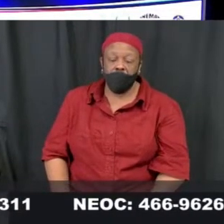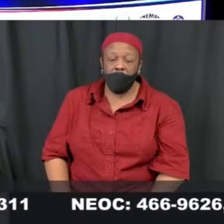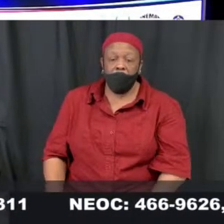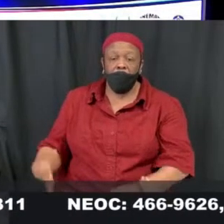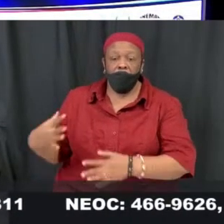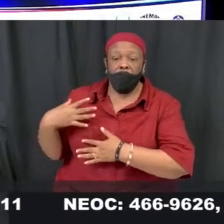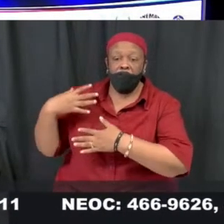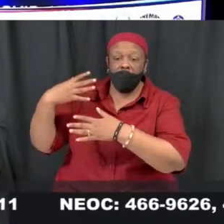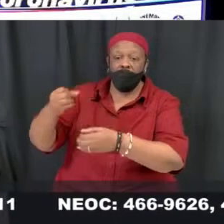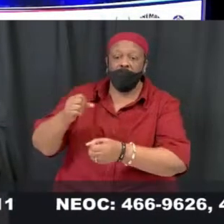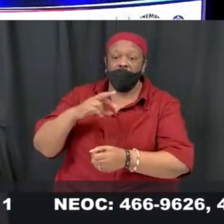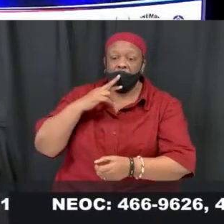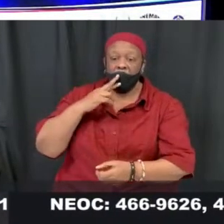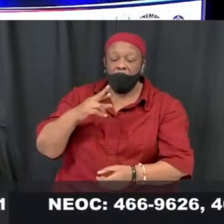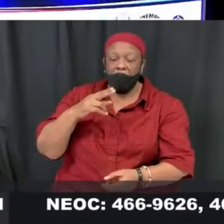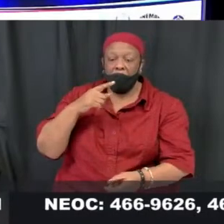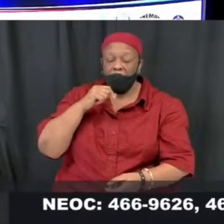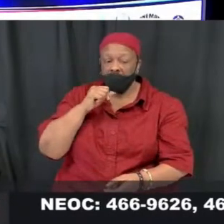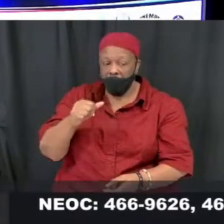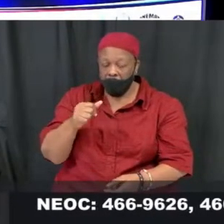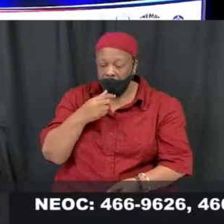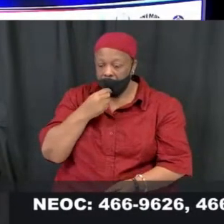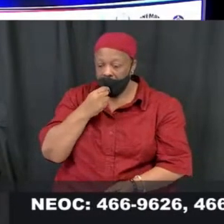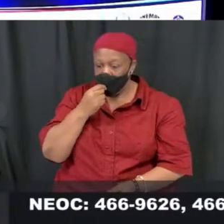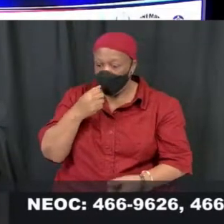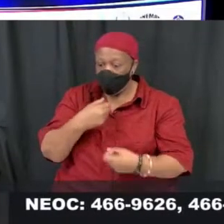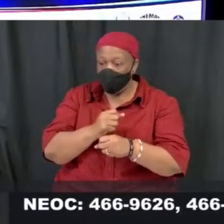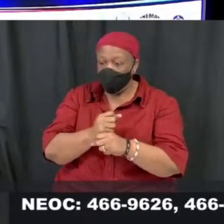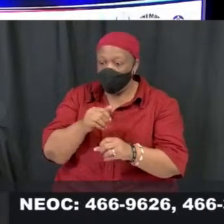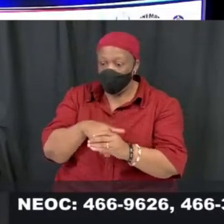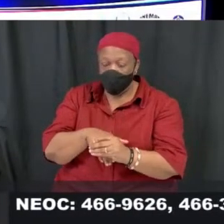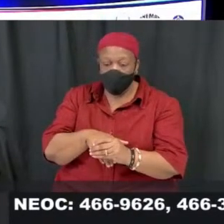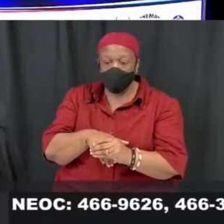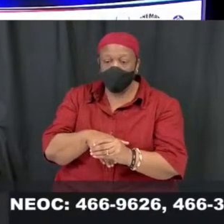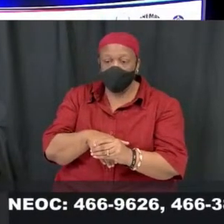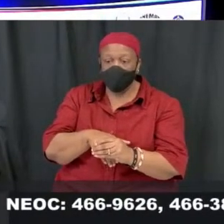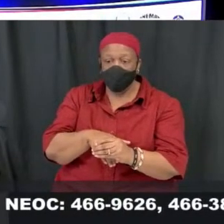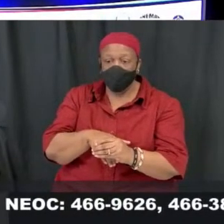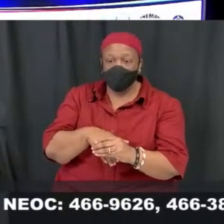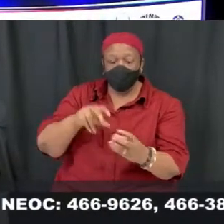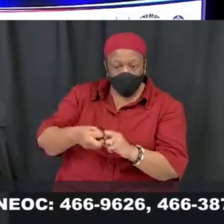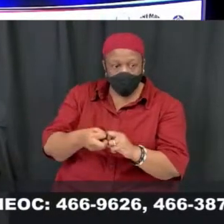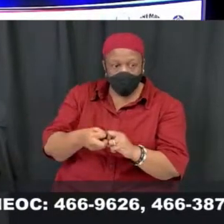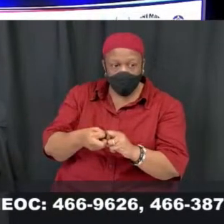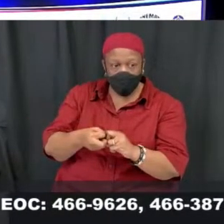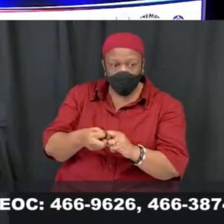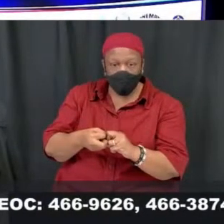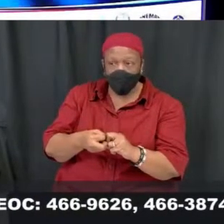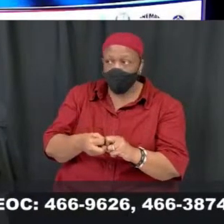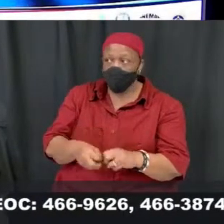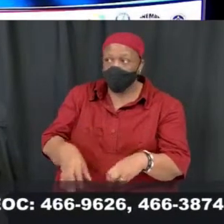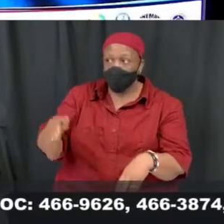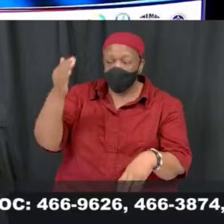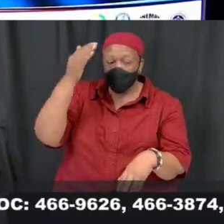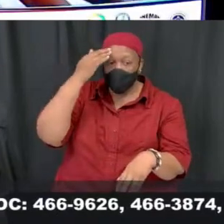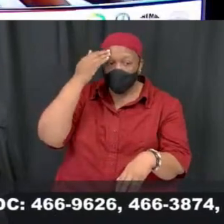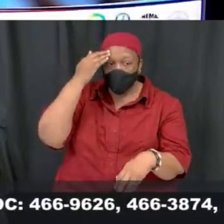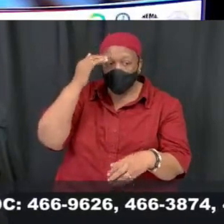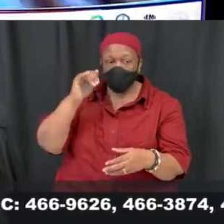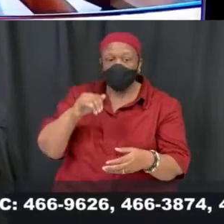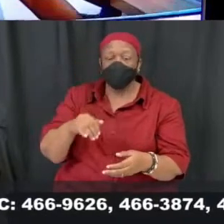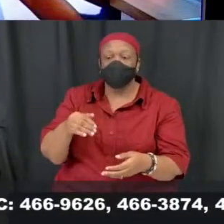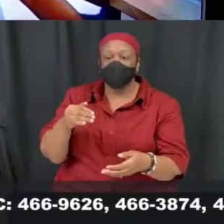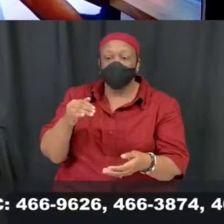they are unveiled. I want to take this opportunity to thank all the heroes who were during this crisis, those